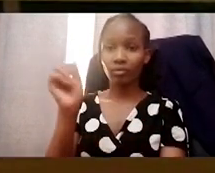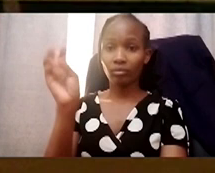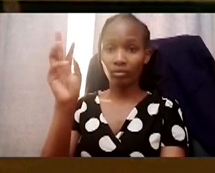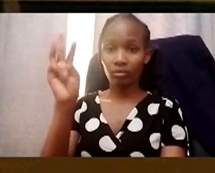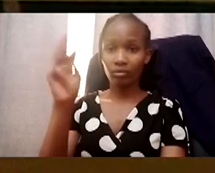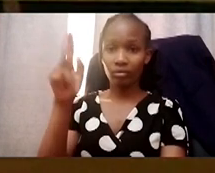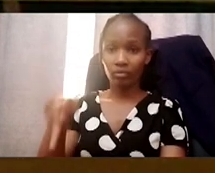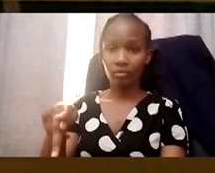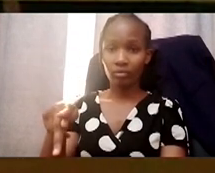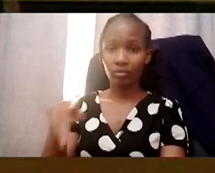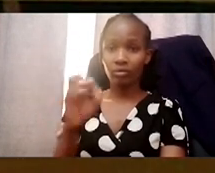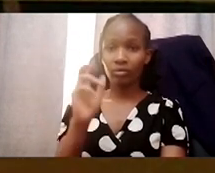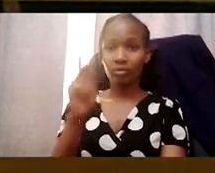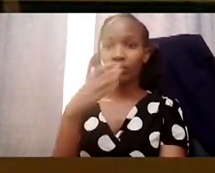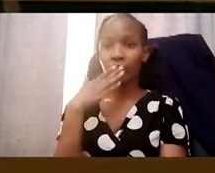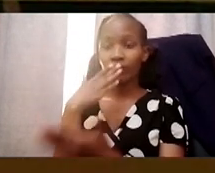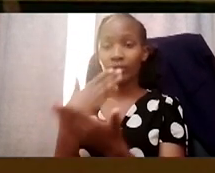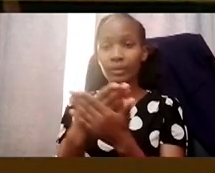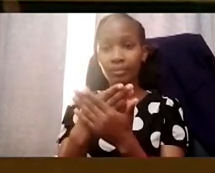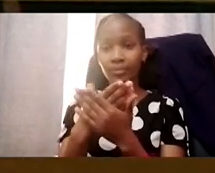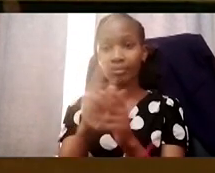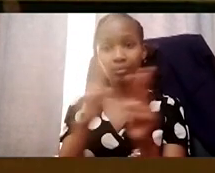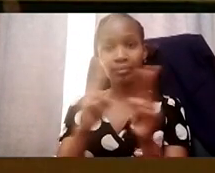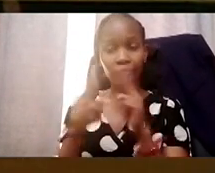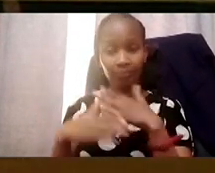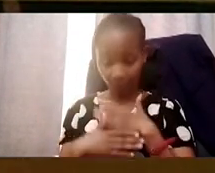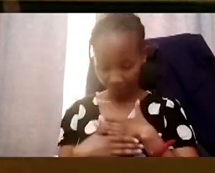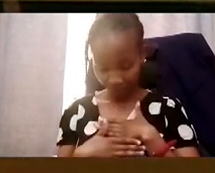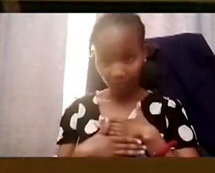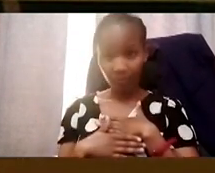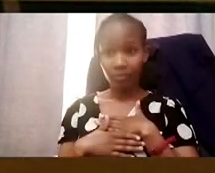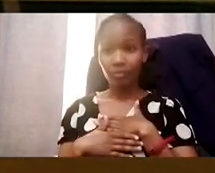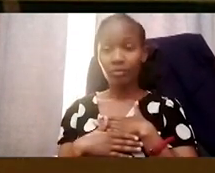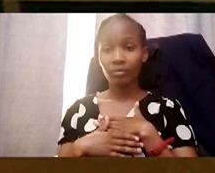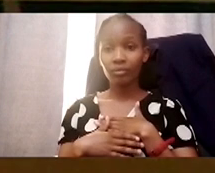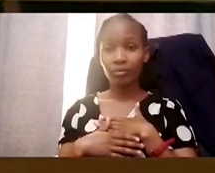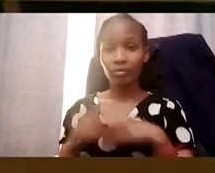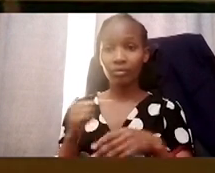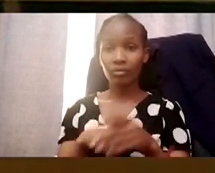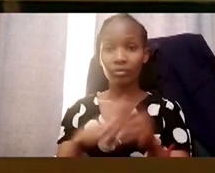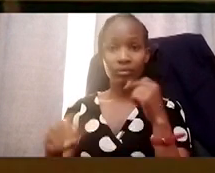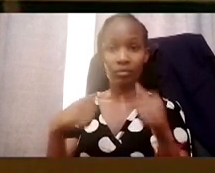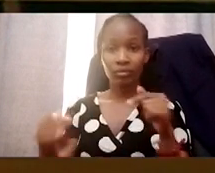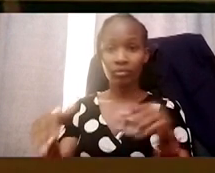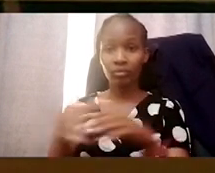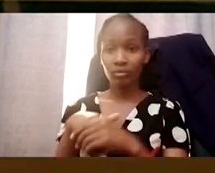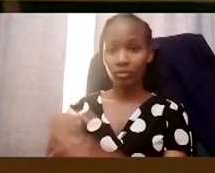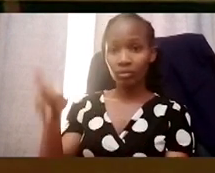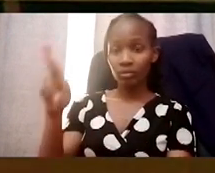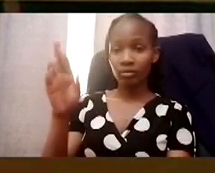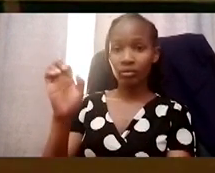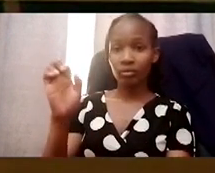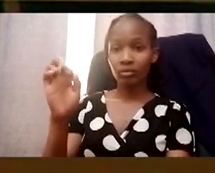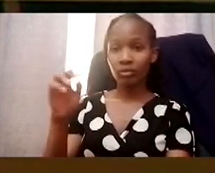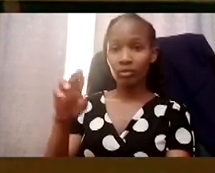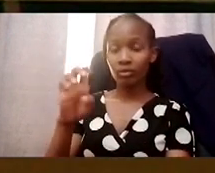Well, thank you. I'm so honored. I was honored when I was competed in the Refugee Olympic team in 2016 because